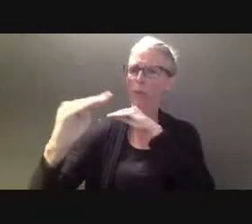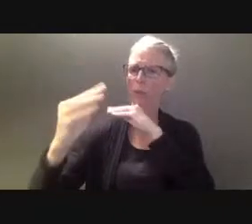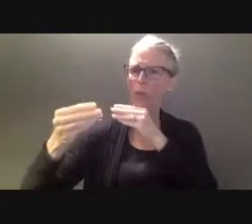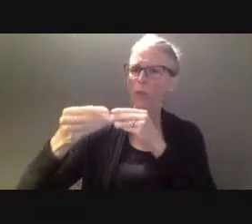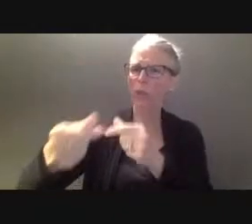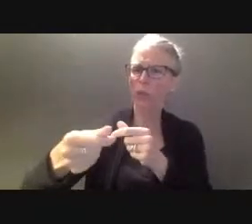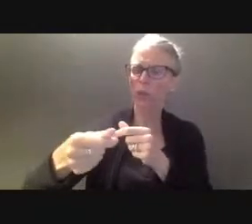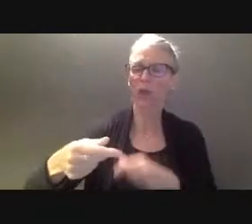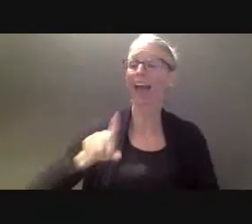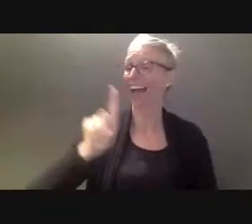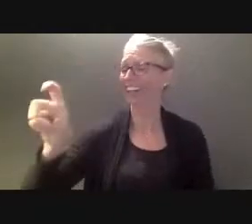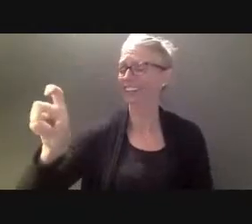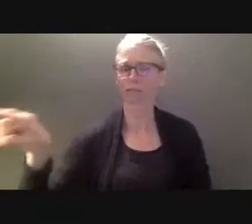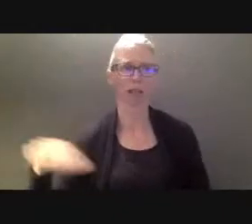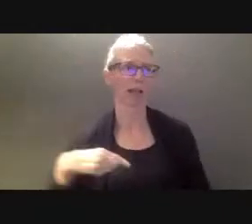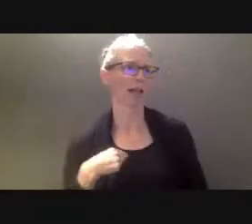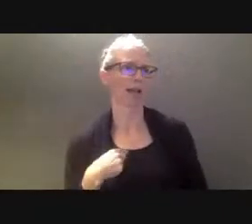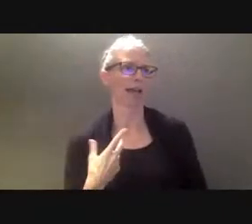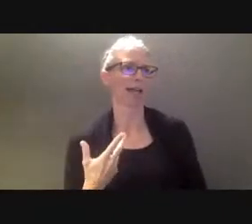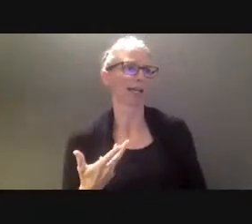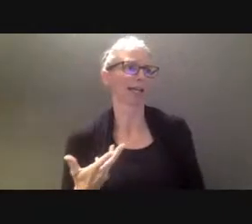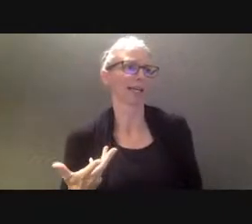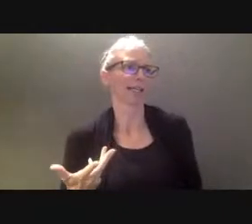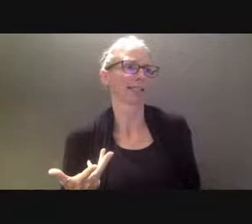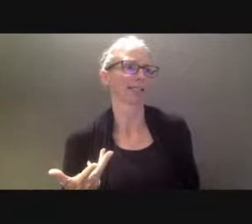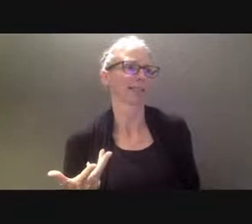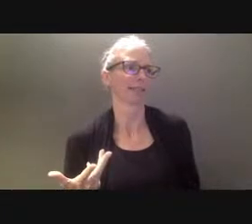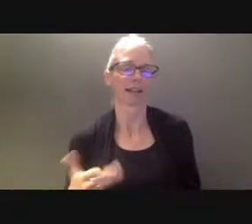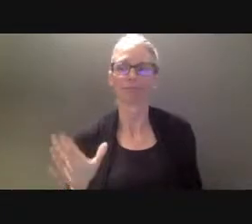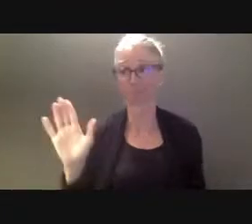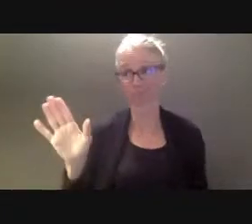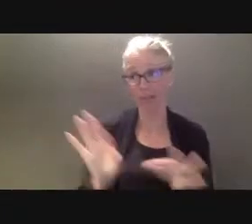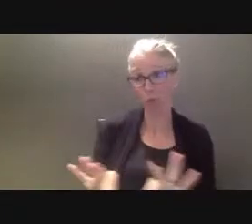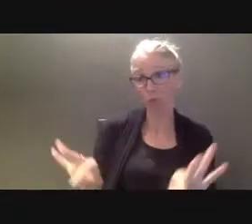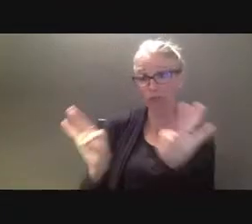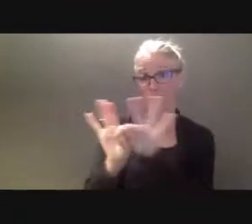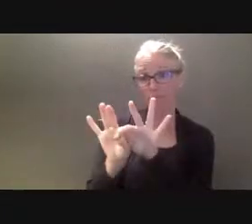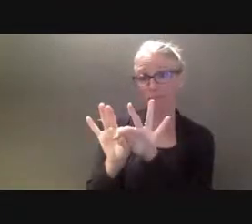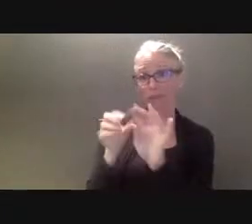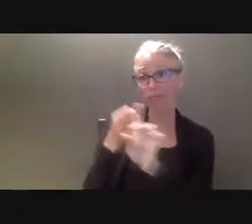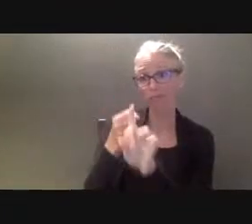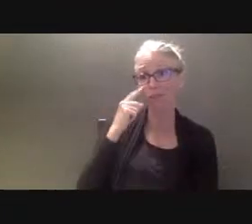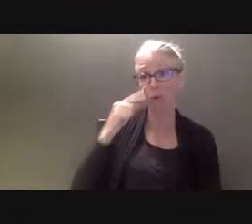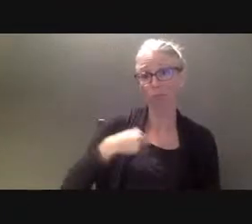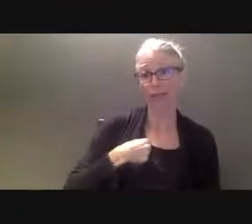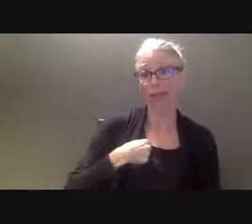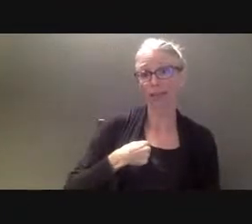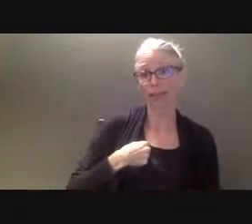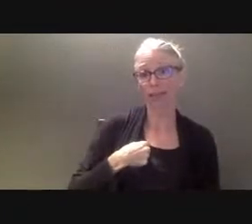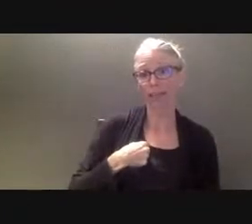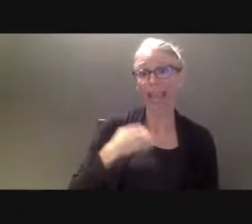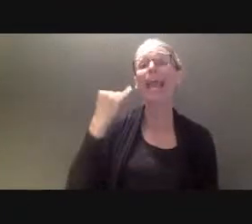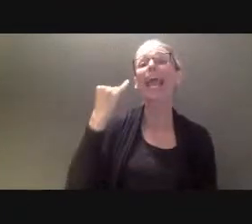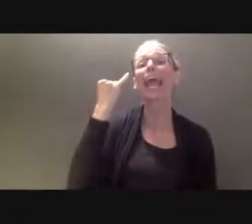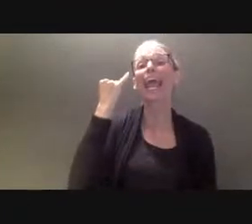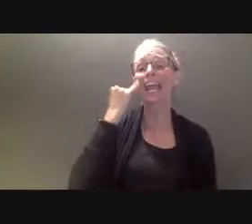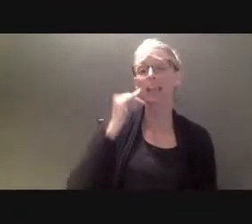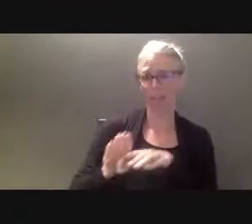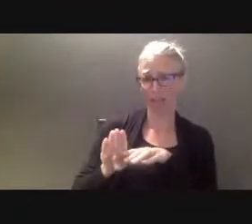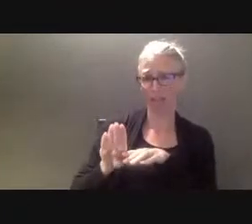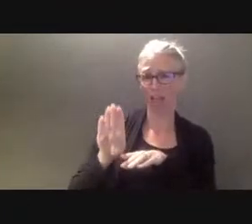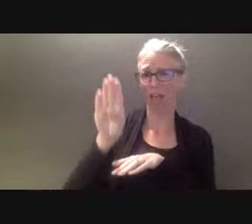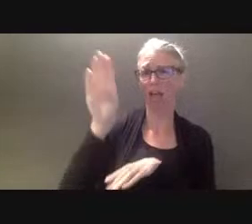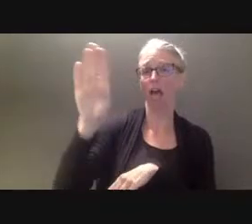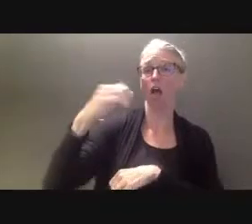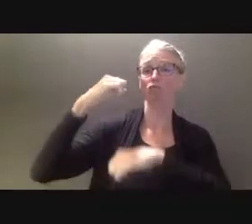that difference is. And I was like, "Well, yeah, it does make a huge difference for me that if I'm trying to wheel up loose gravel, then that's going to be definitely a very good workout